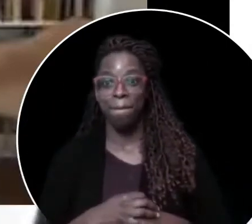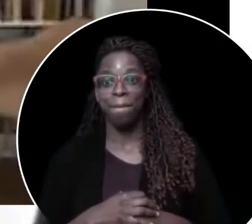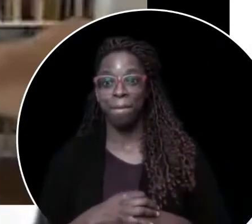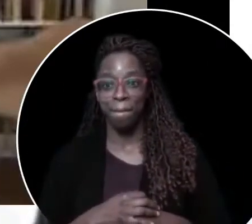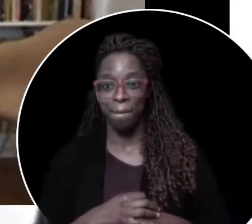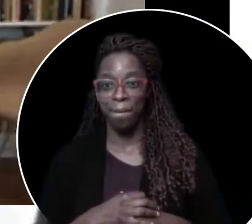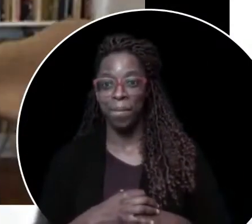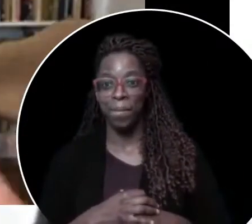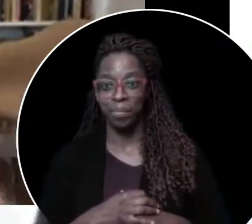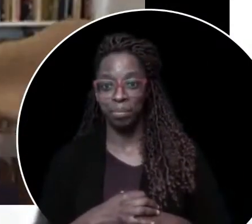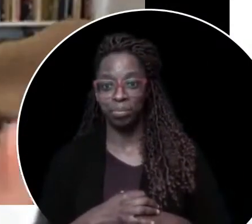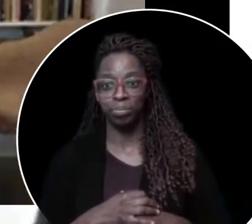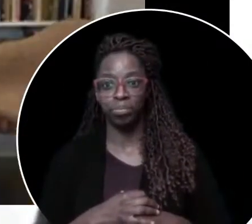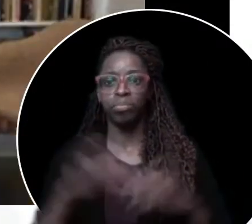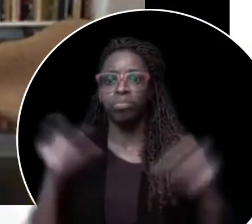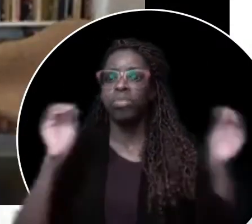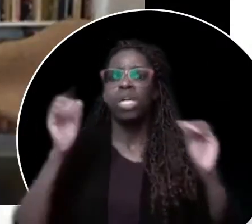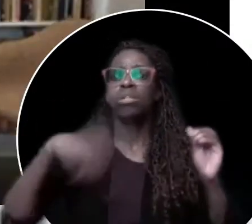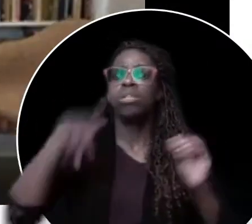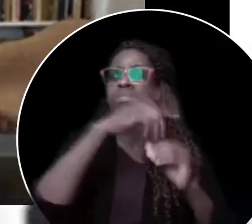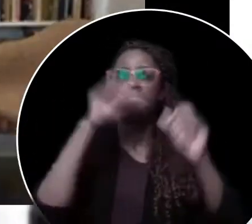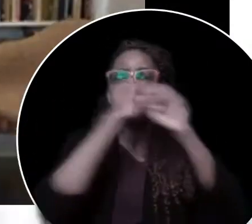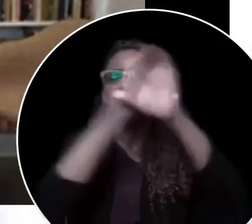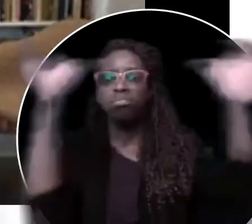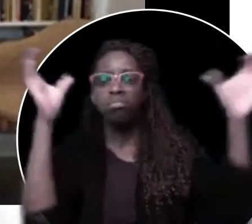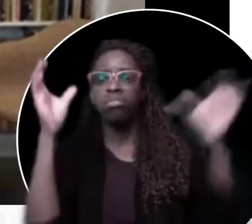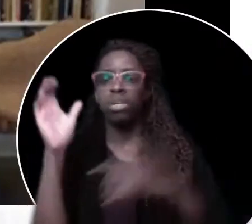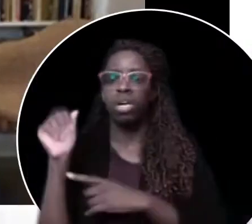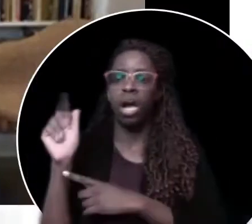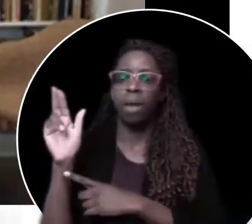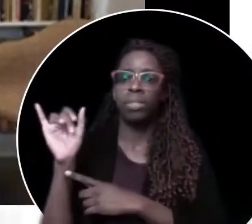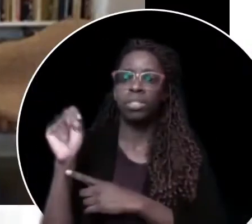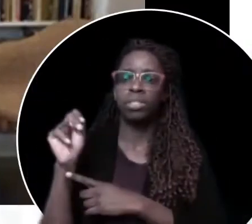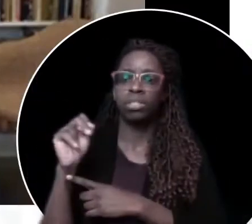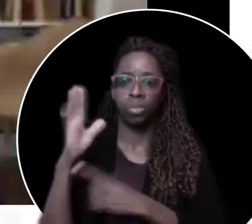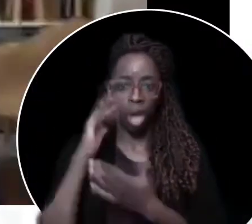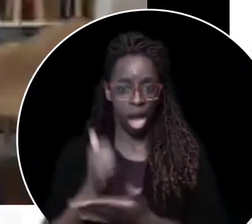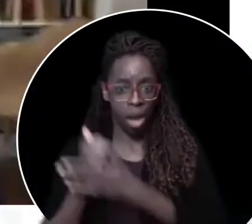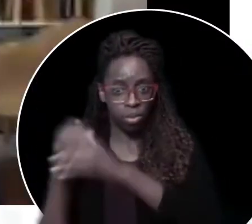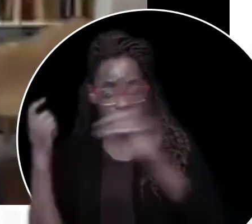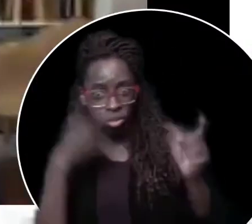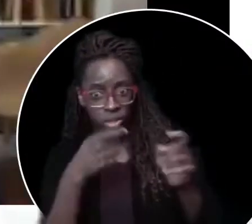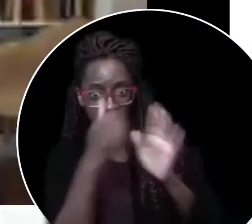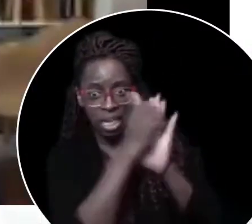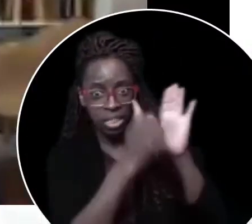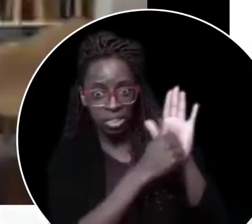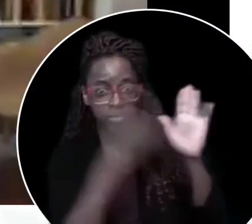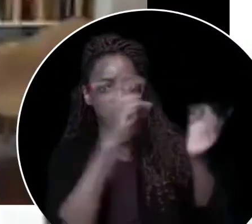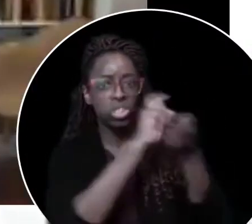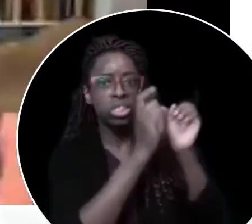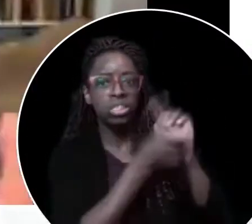for change in our lifetimes. And I think that